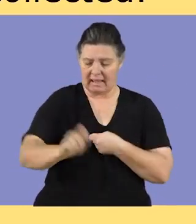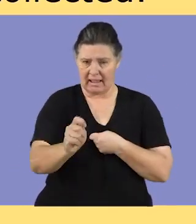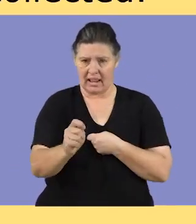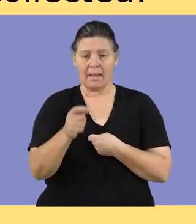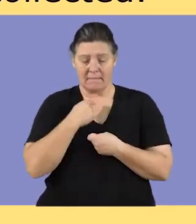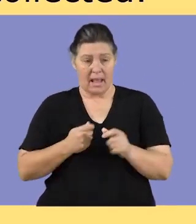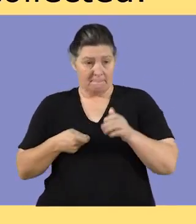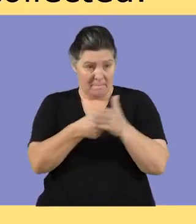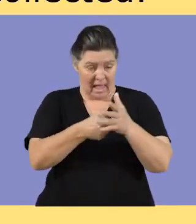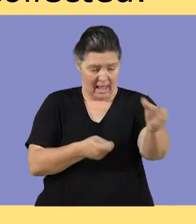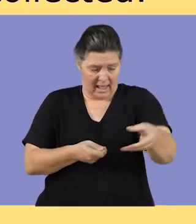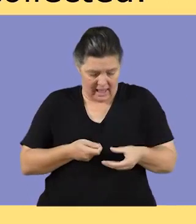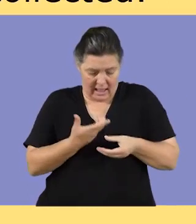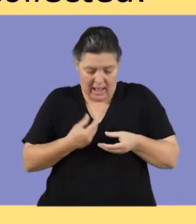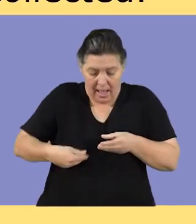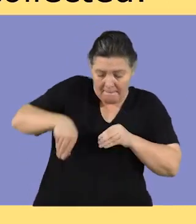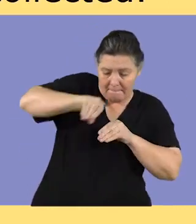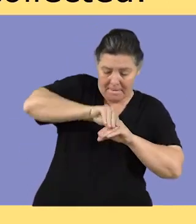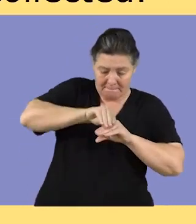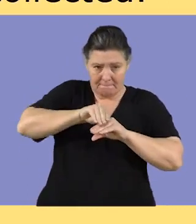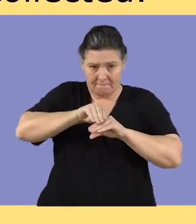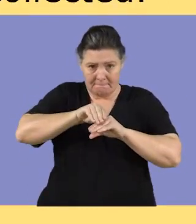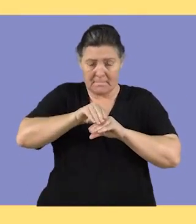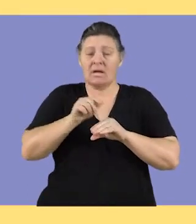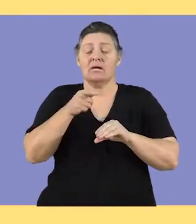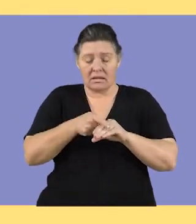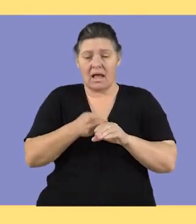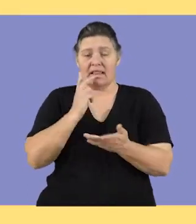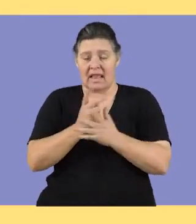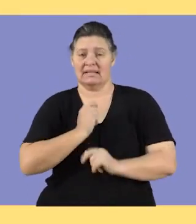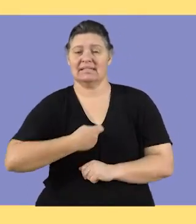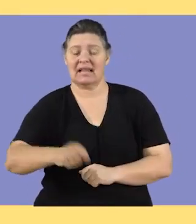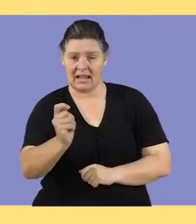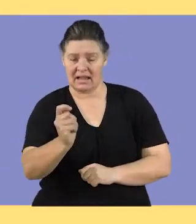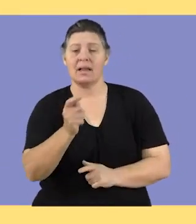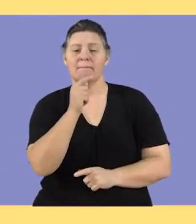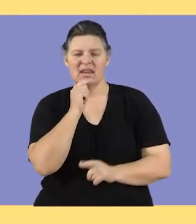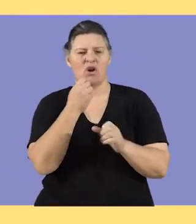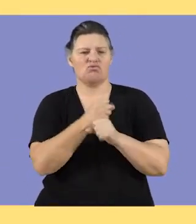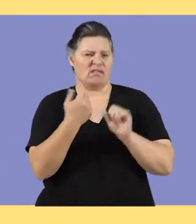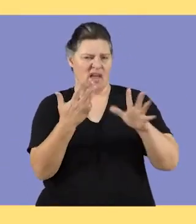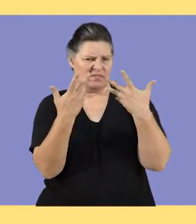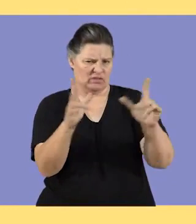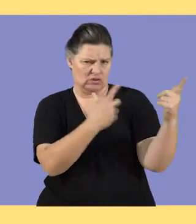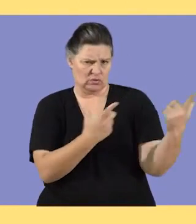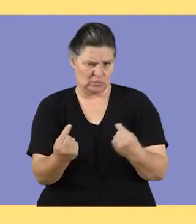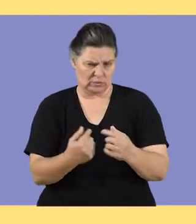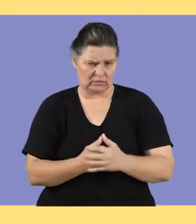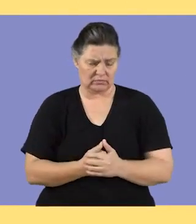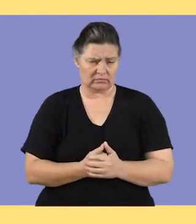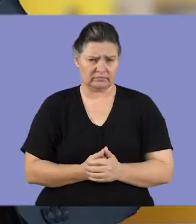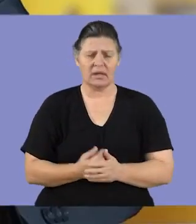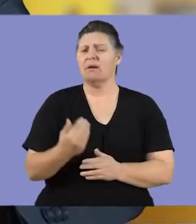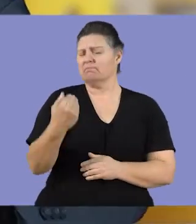using markup. You did this already in your grade 9. Now, I